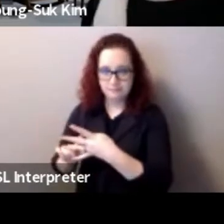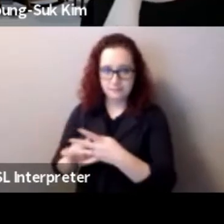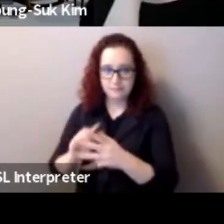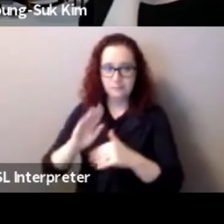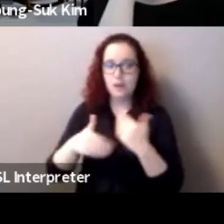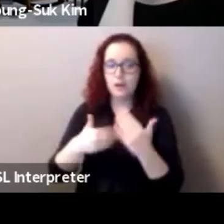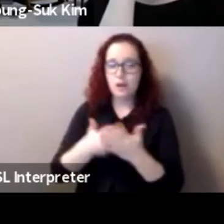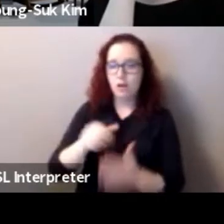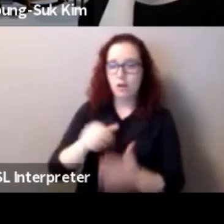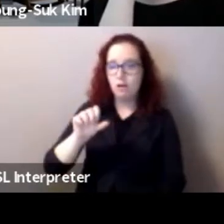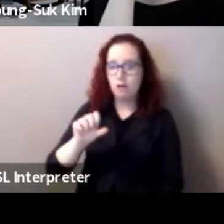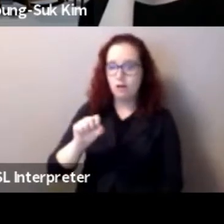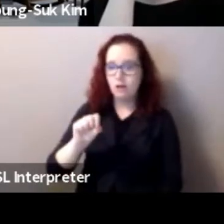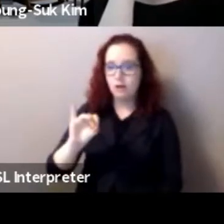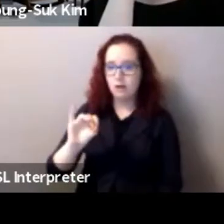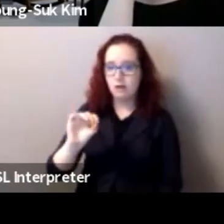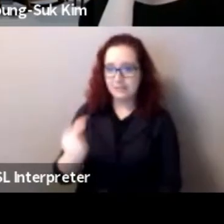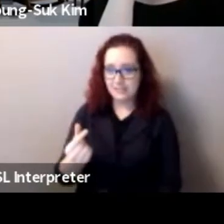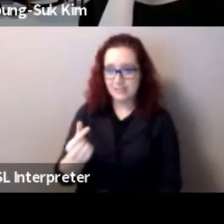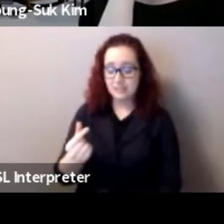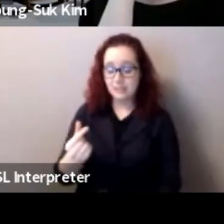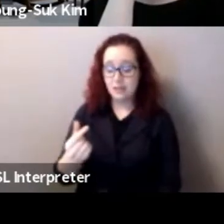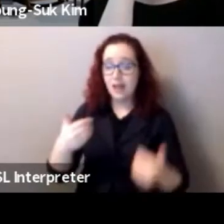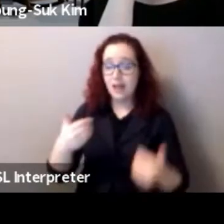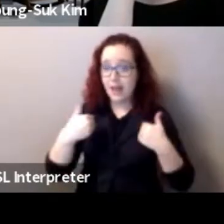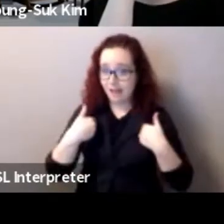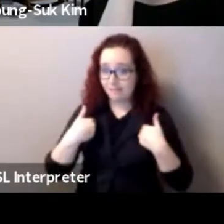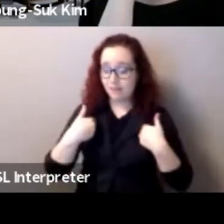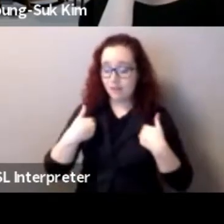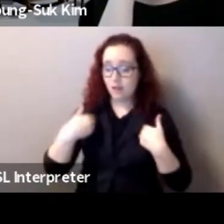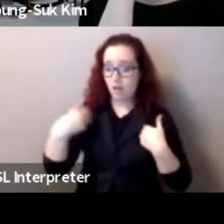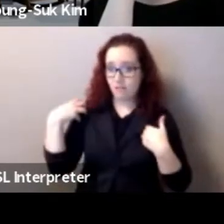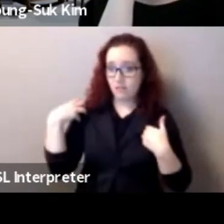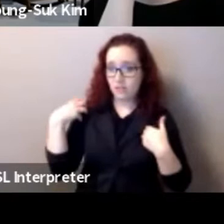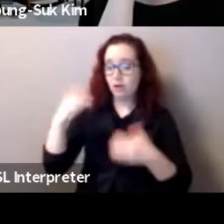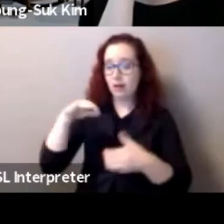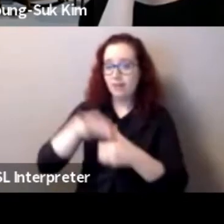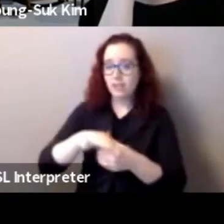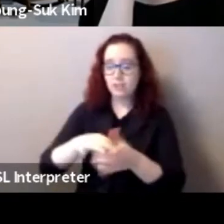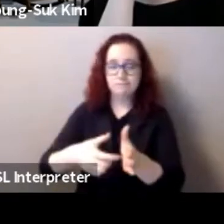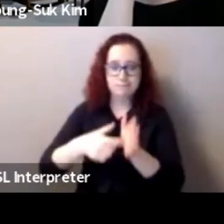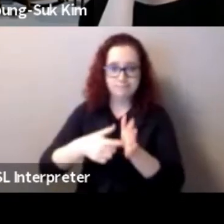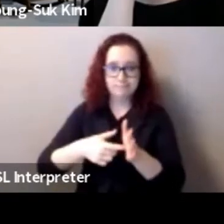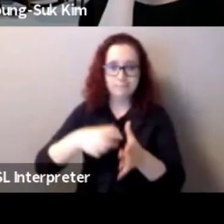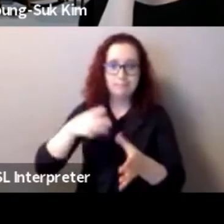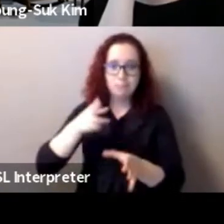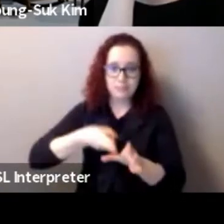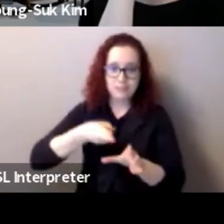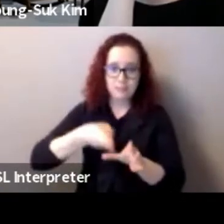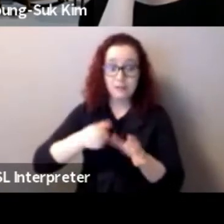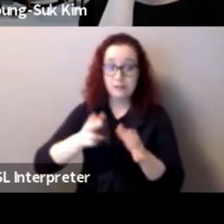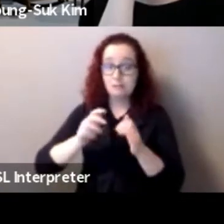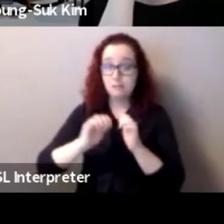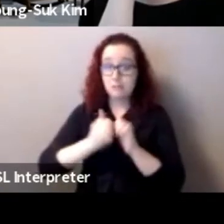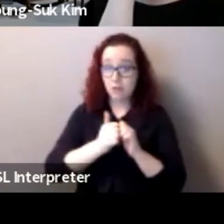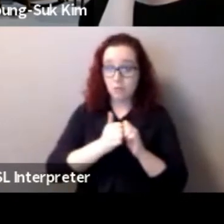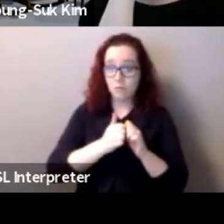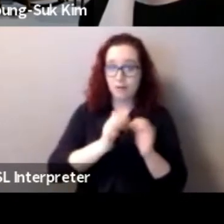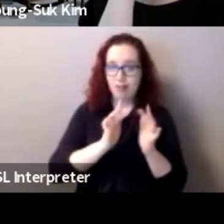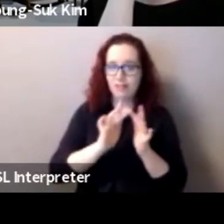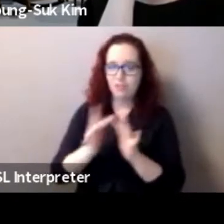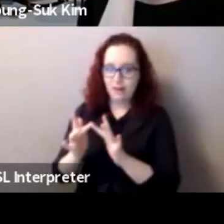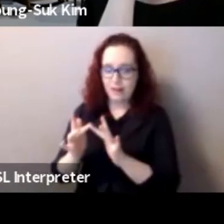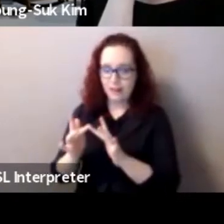have officers up for election must participate in the AERA election. The elections are conducted electronically. We use an